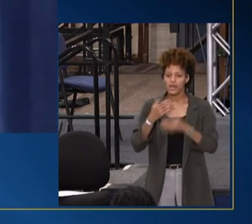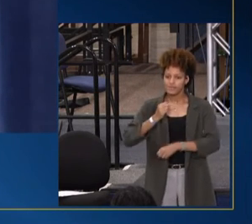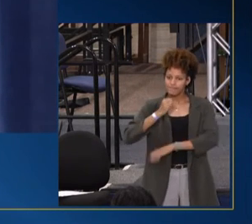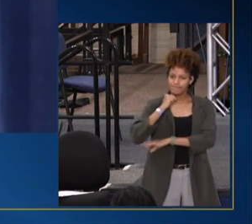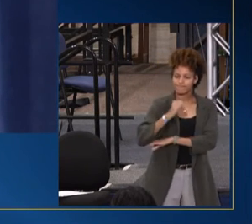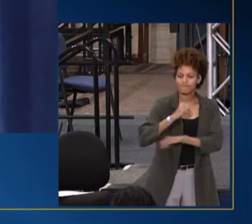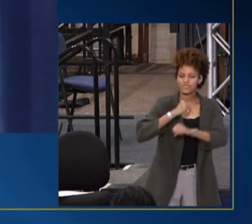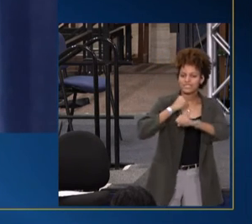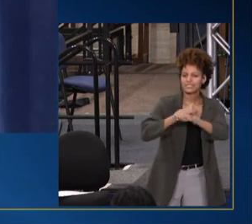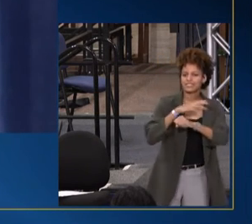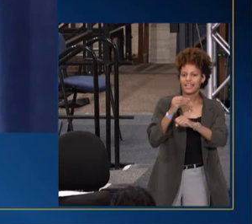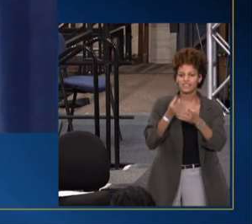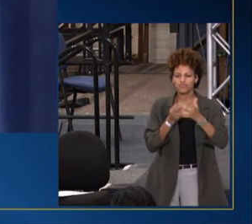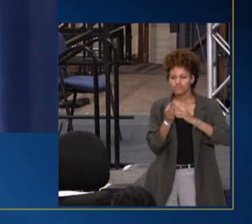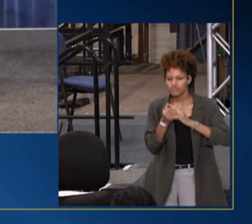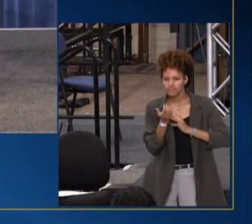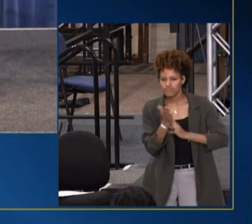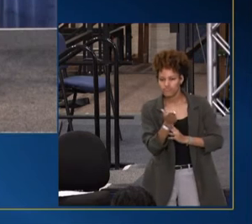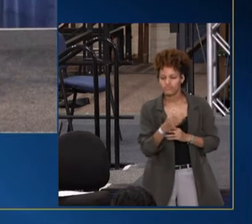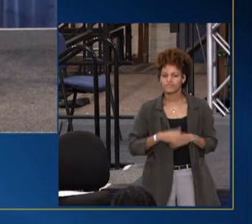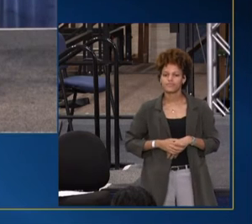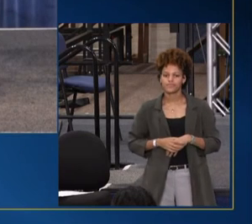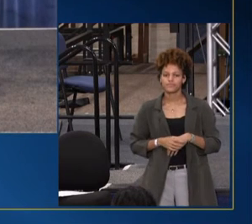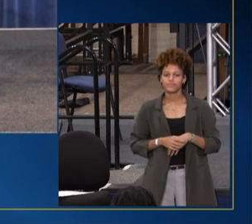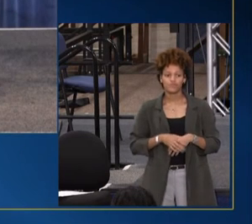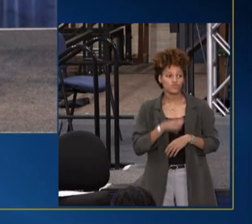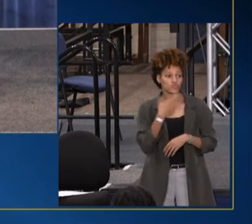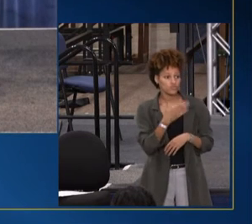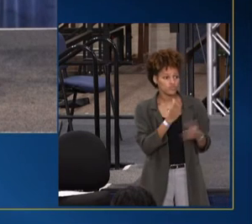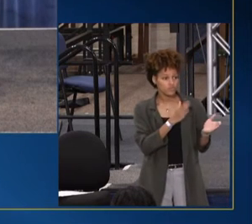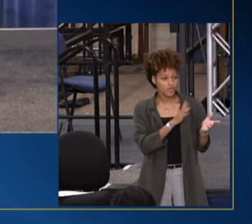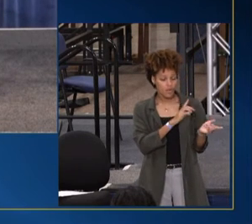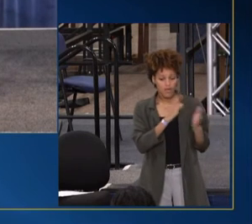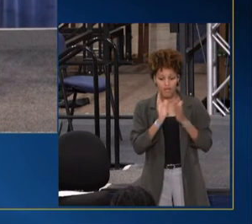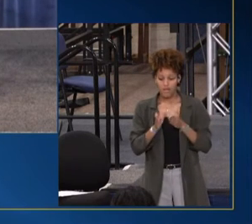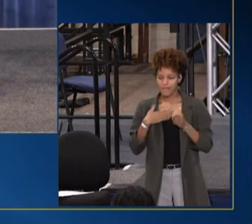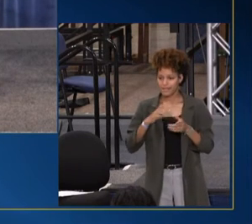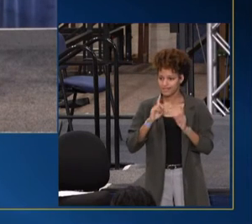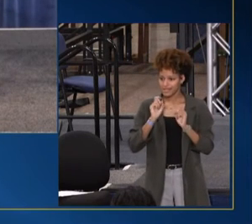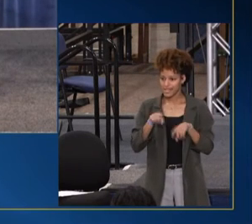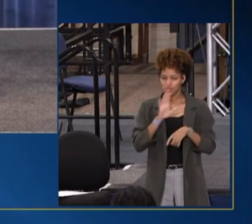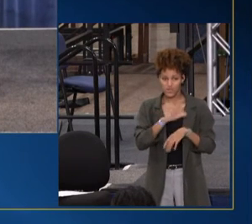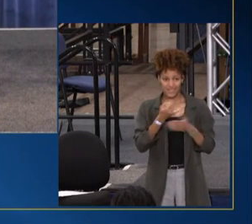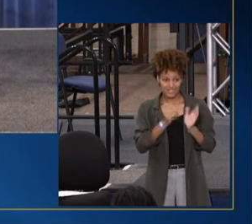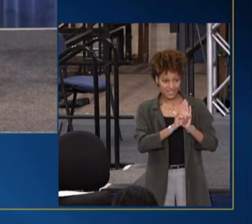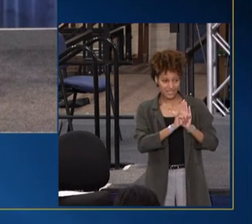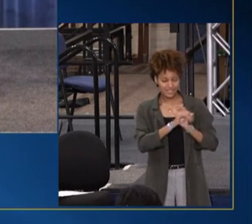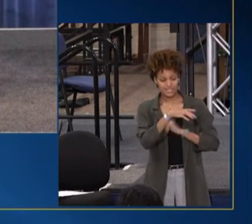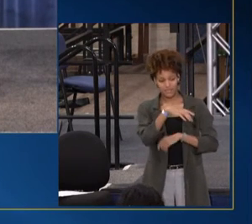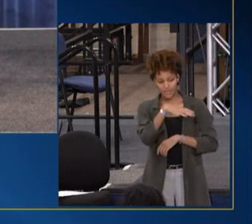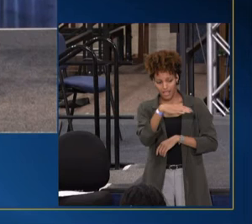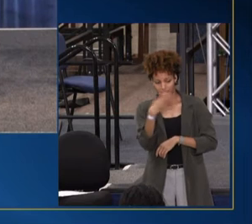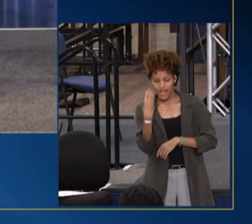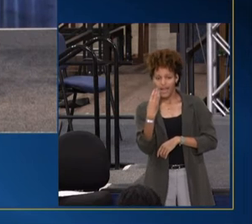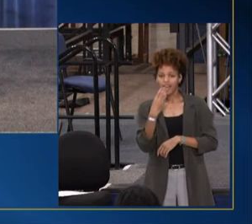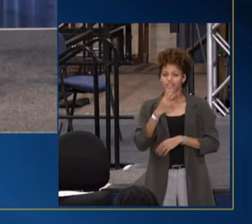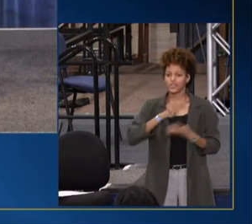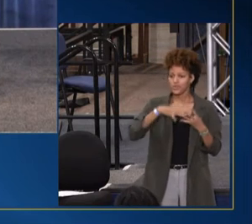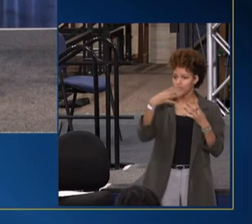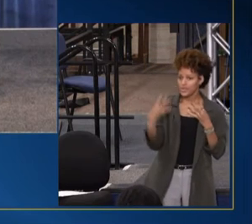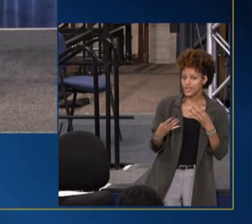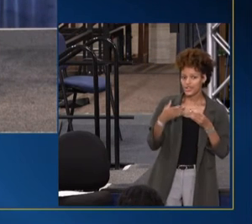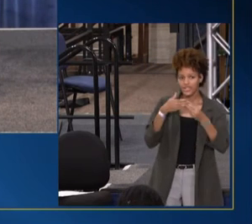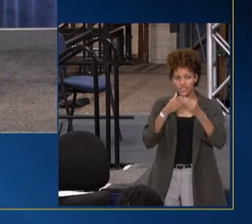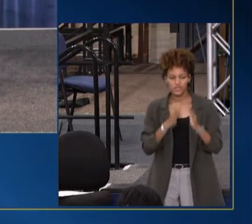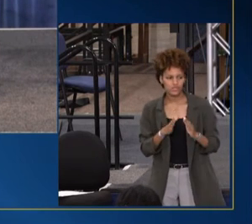resilience. Absolutely. So that's a good segue to my next question. How do your identities as Black queer leaders inform your work for